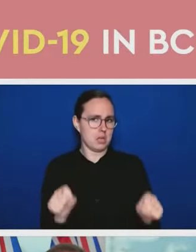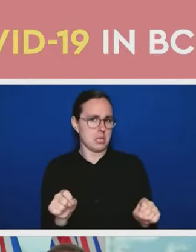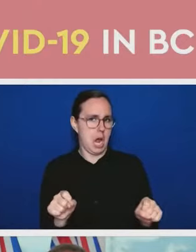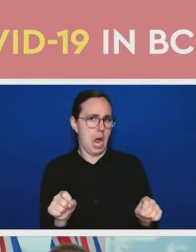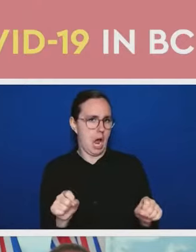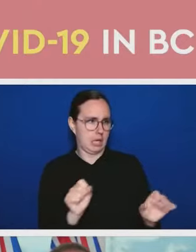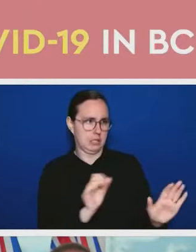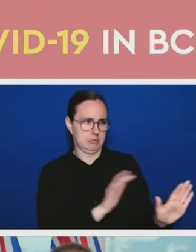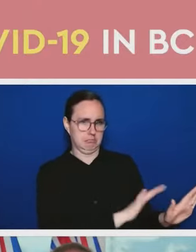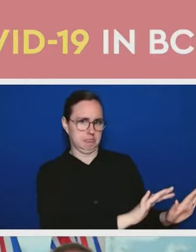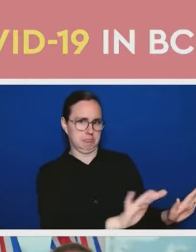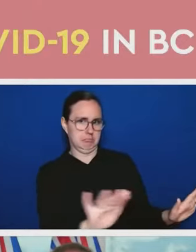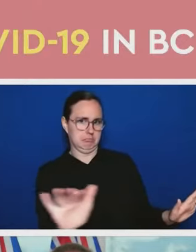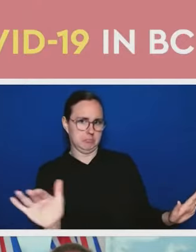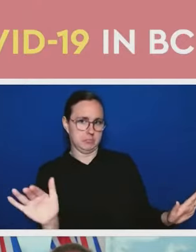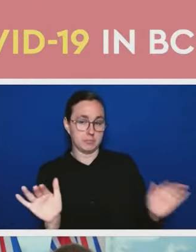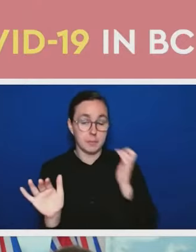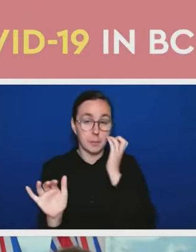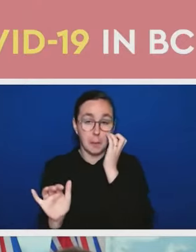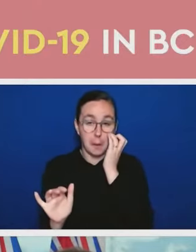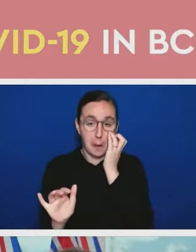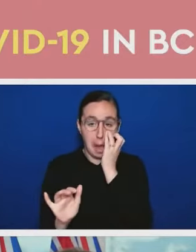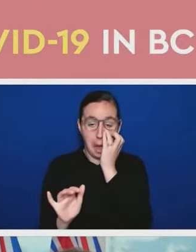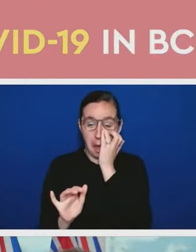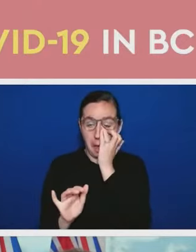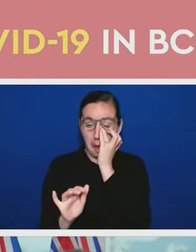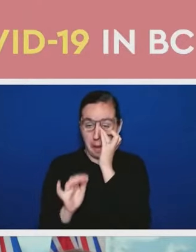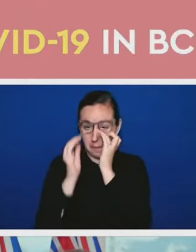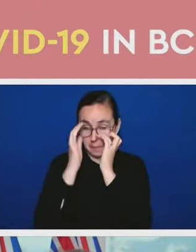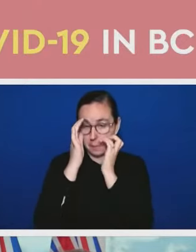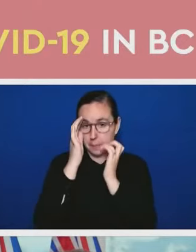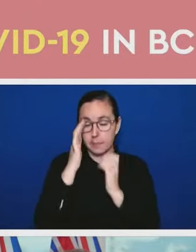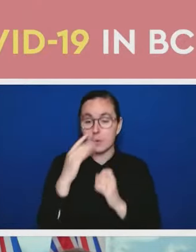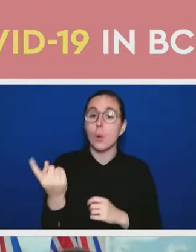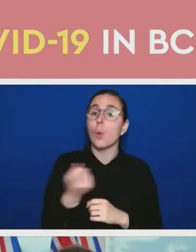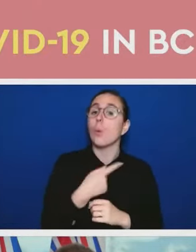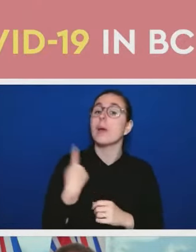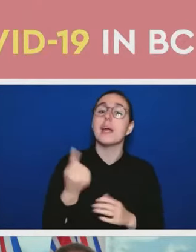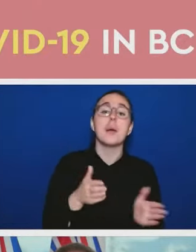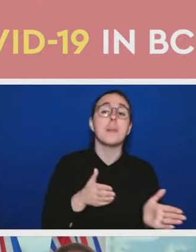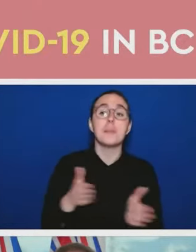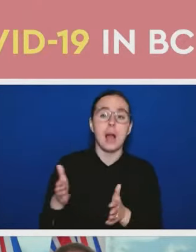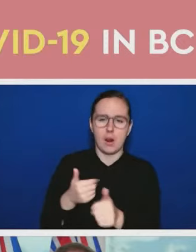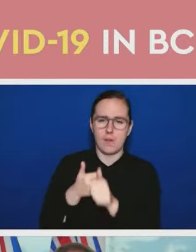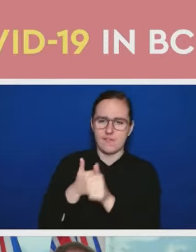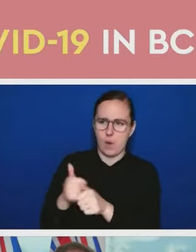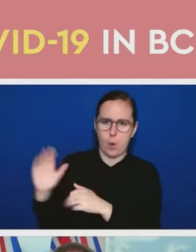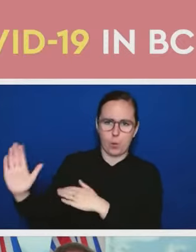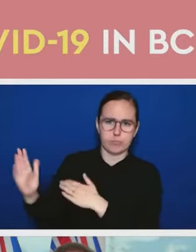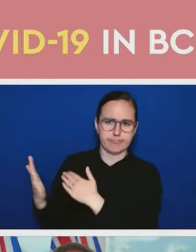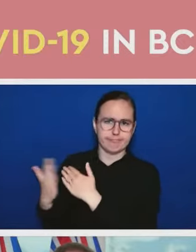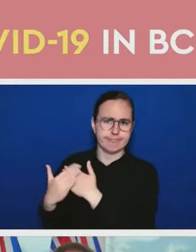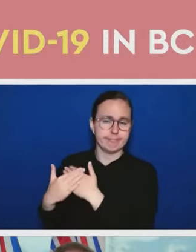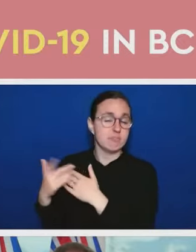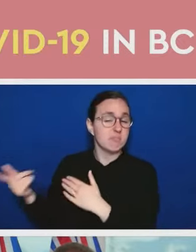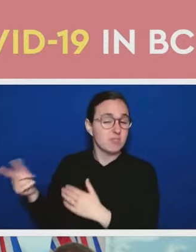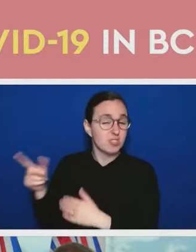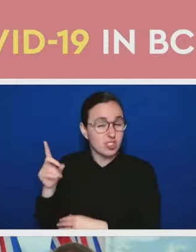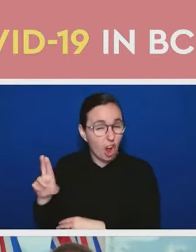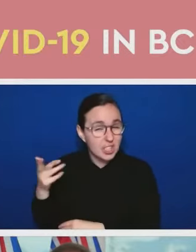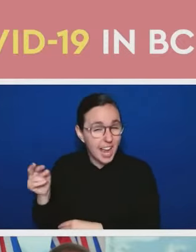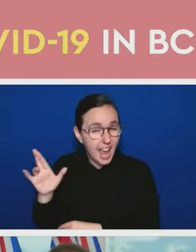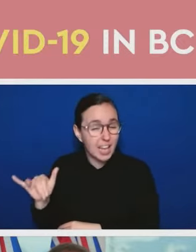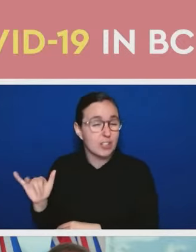on the evidence and the work put forward by Dr. Henry and her teams for additional potential hospitalizations